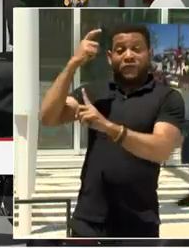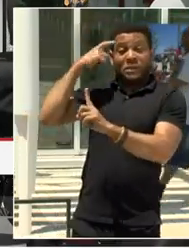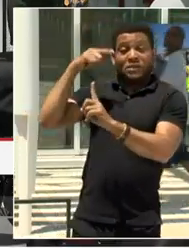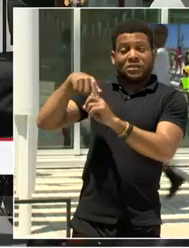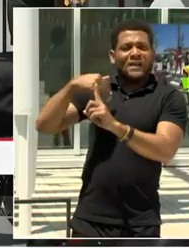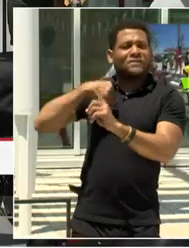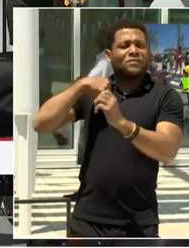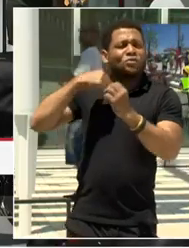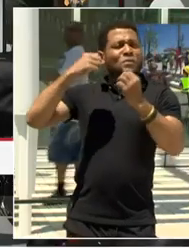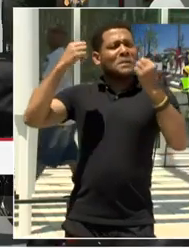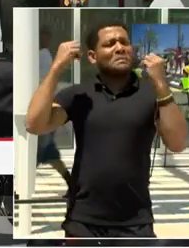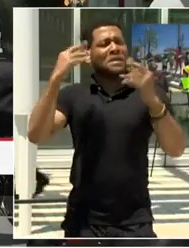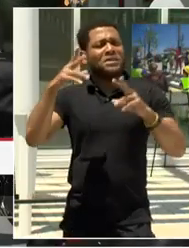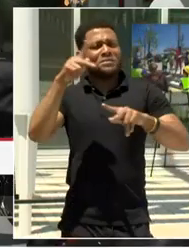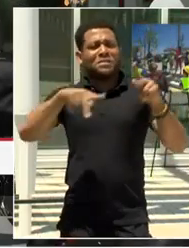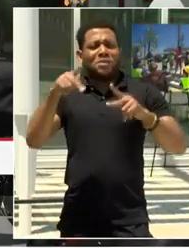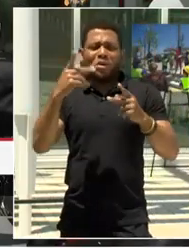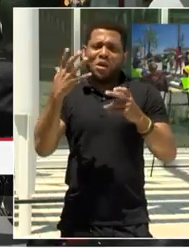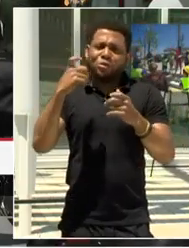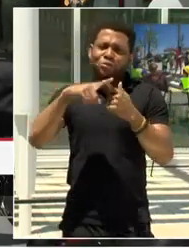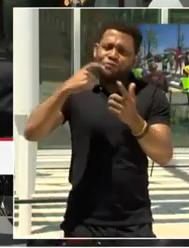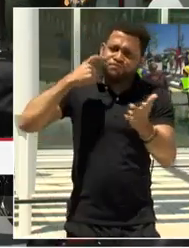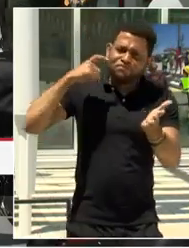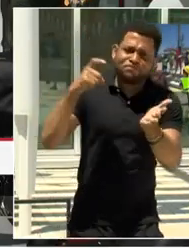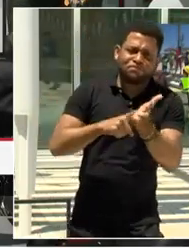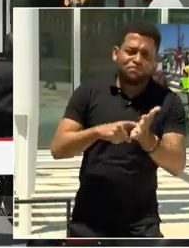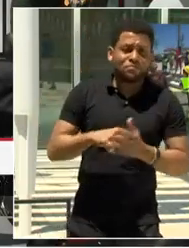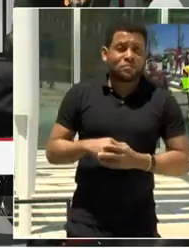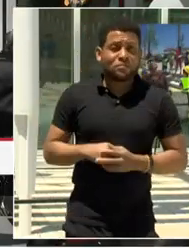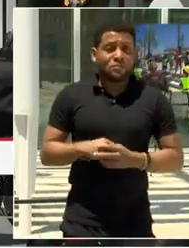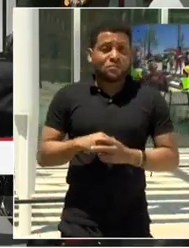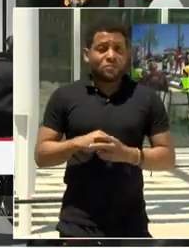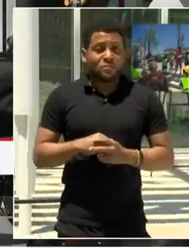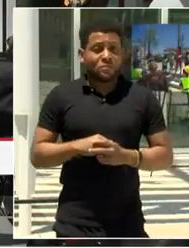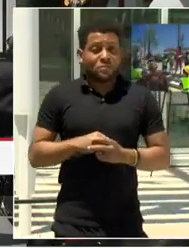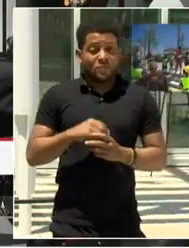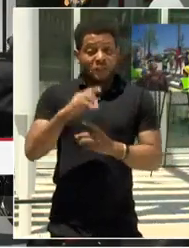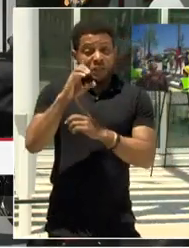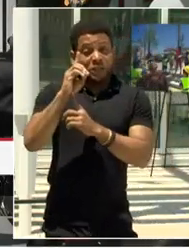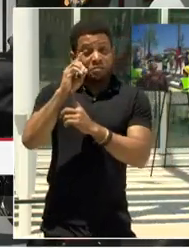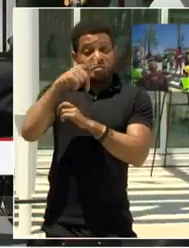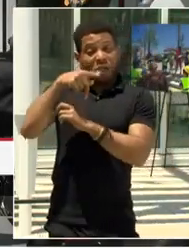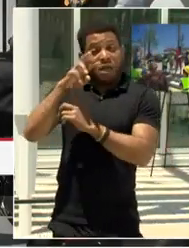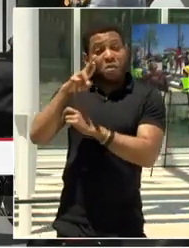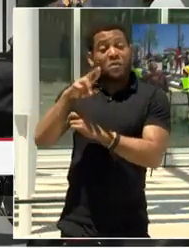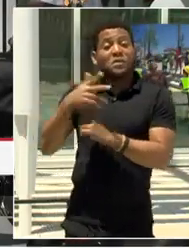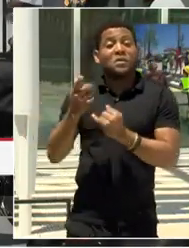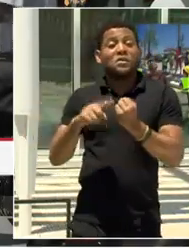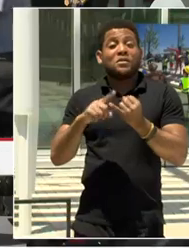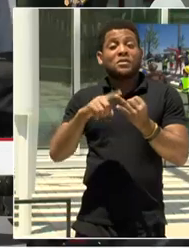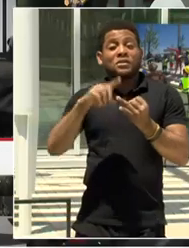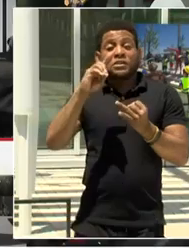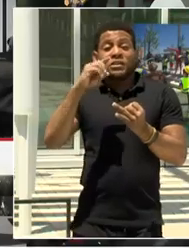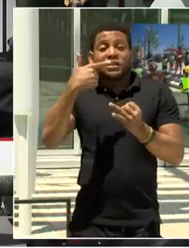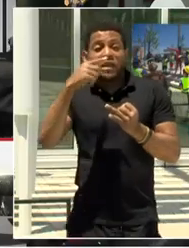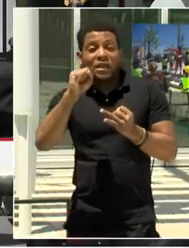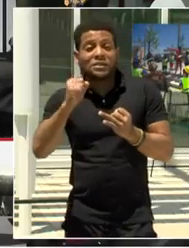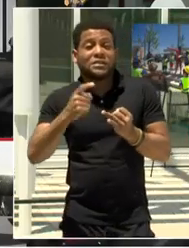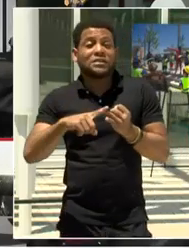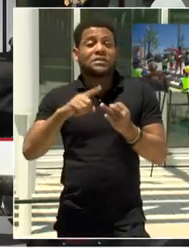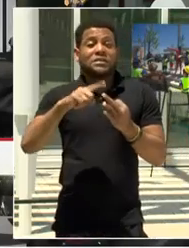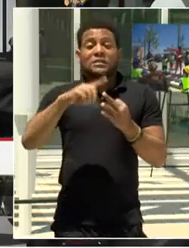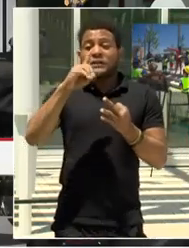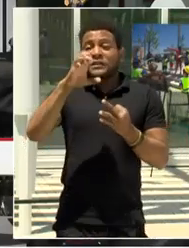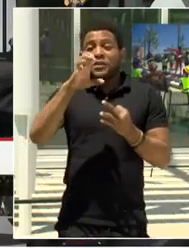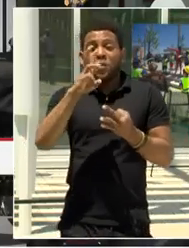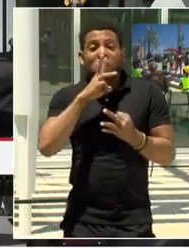time making this project happen. From our DPR teams and DGS, DC Water, Steve